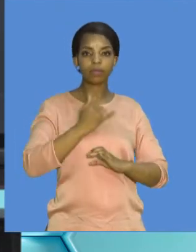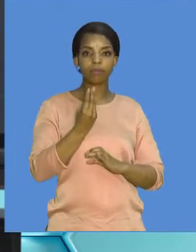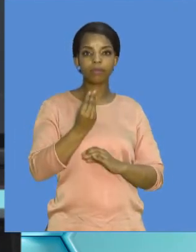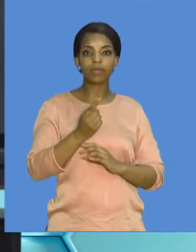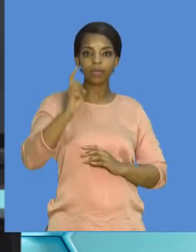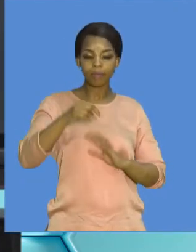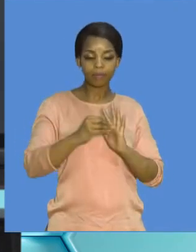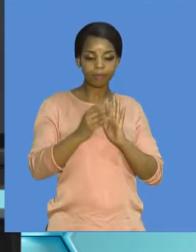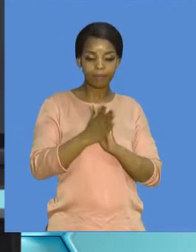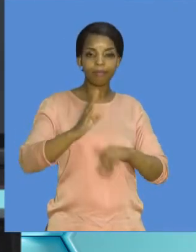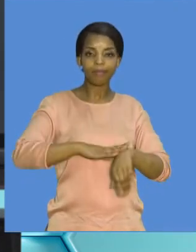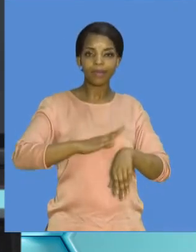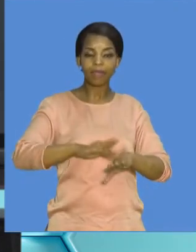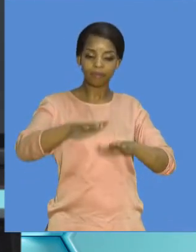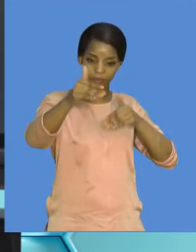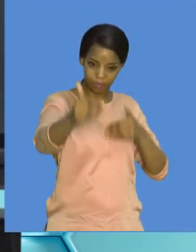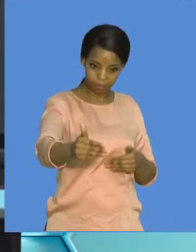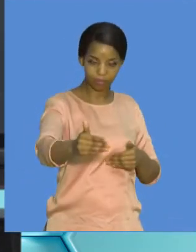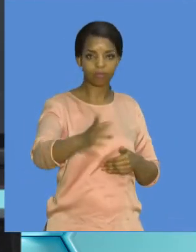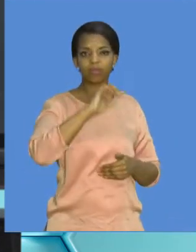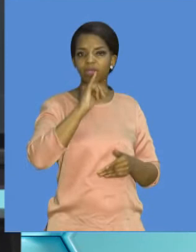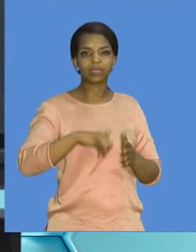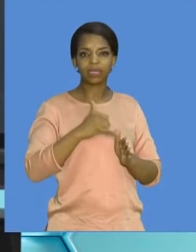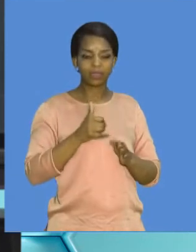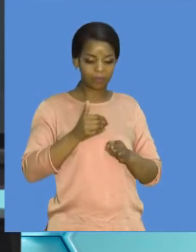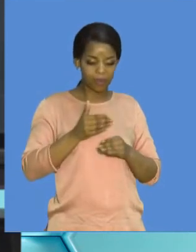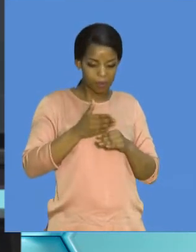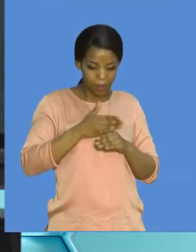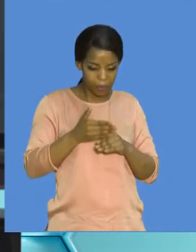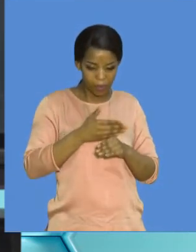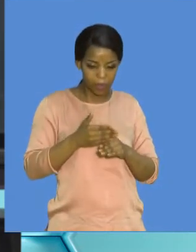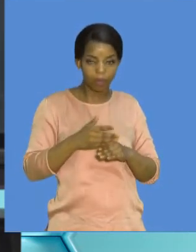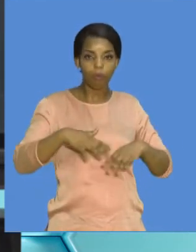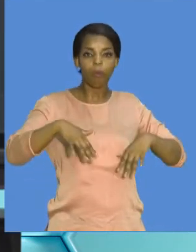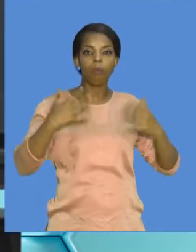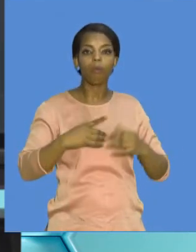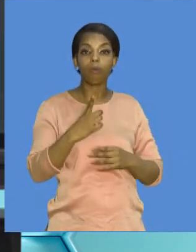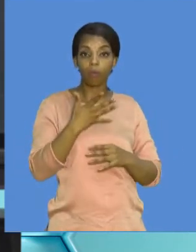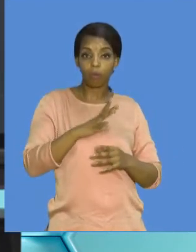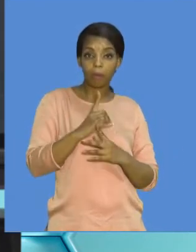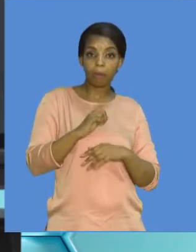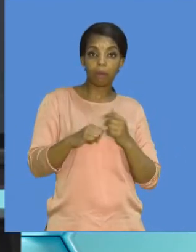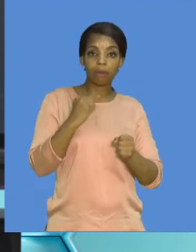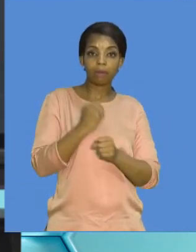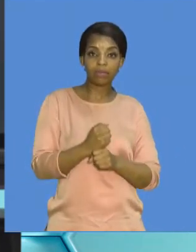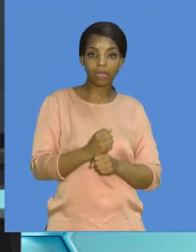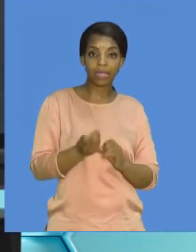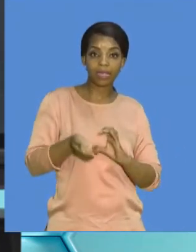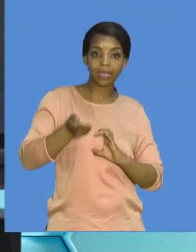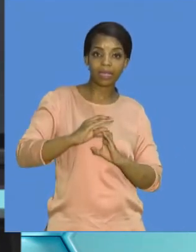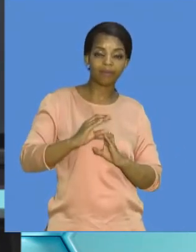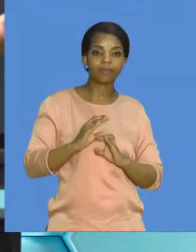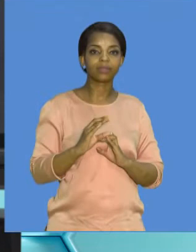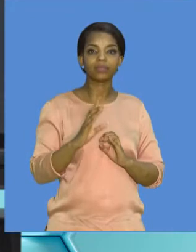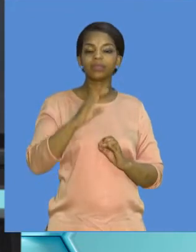not just for 2 months. Because remember, if you want to invest for a year, that's not really investing. That's you saving, because